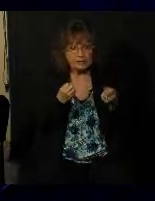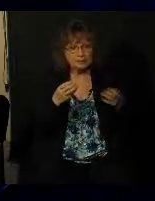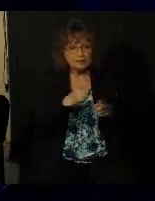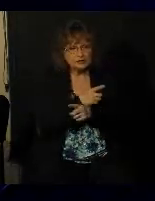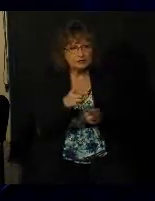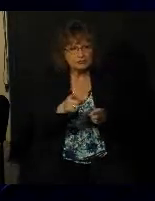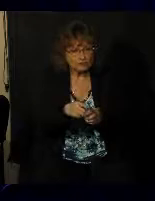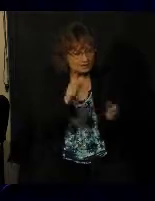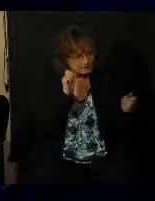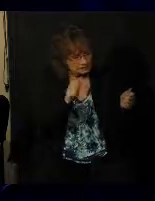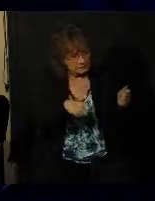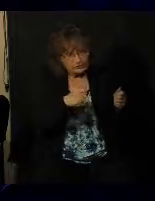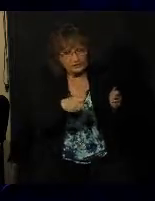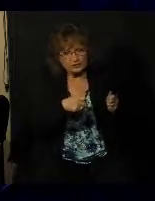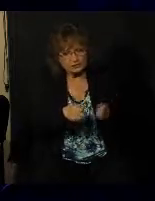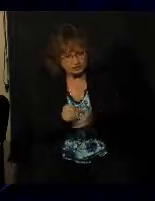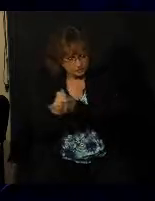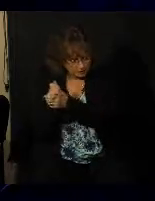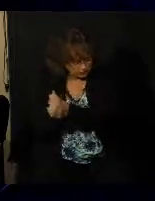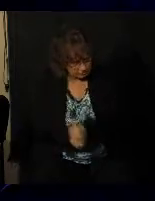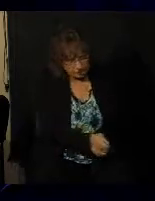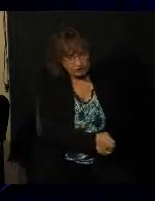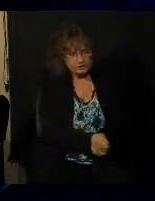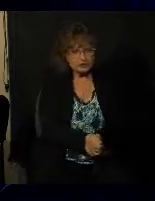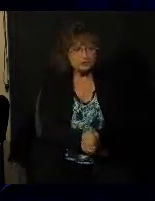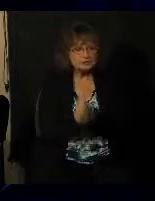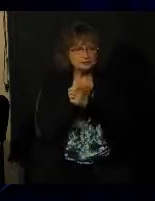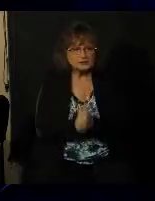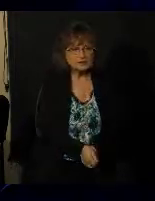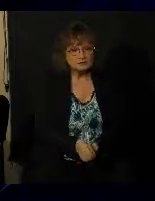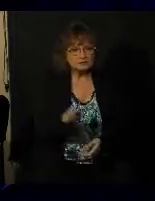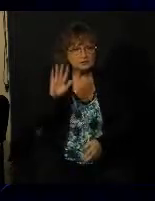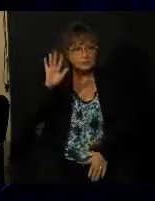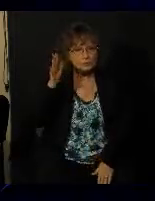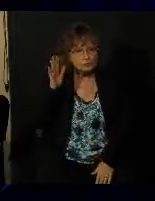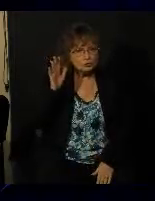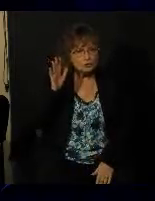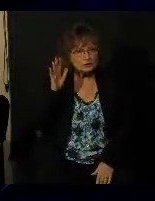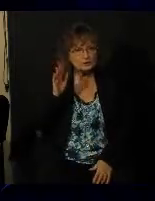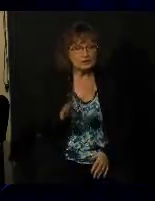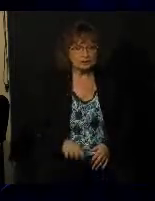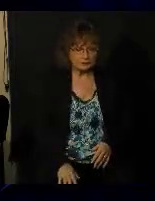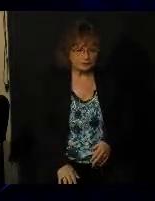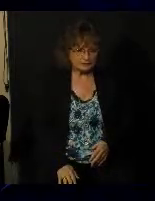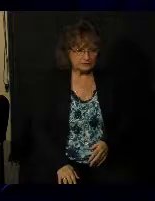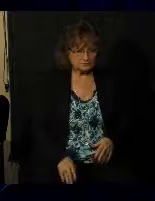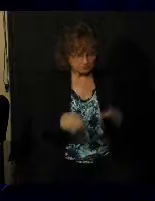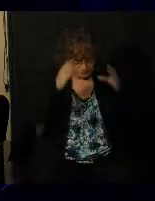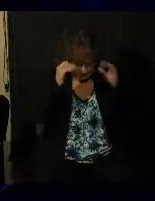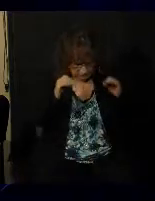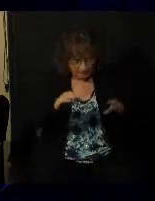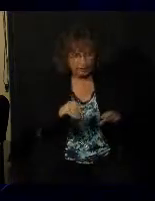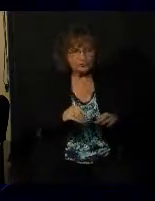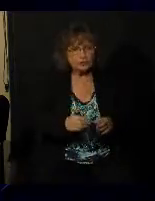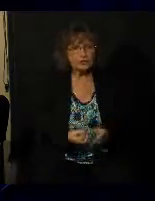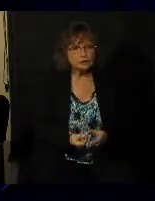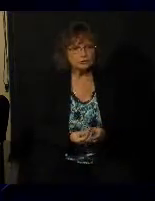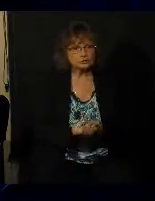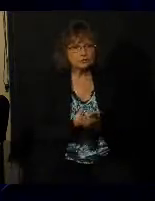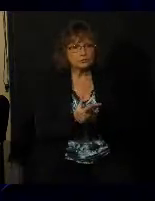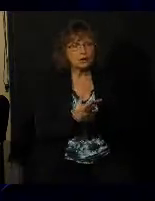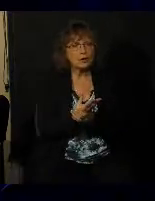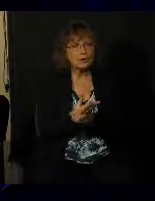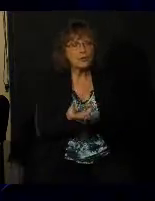always thought neither one of us could fish. What were we doing? And so I'm out driving a bus this morning, missing Dad